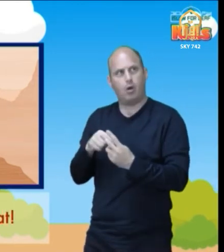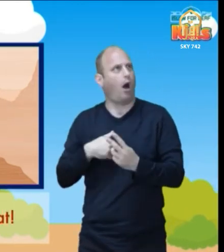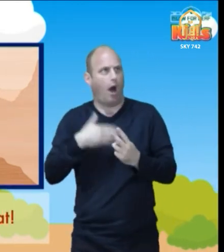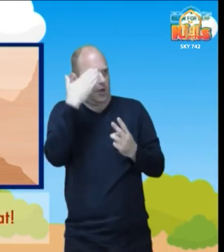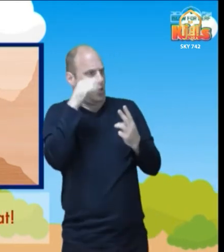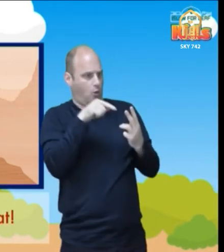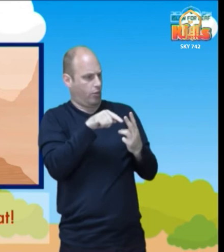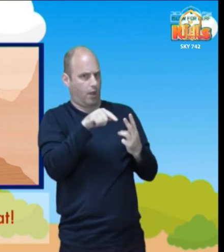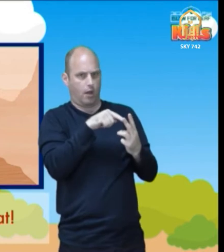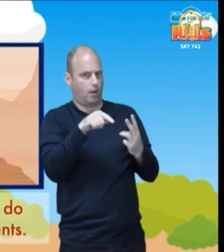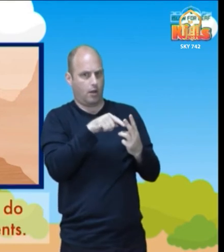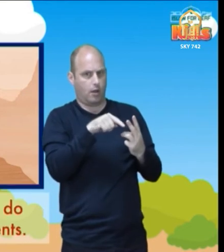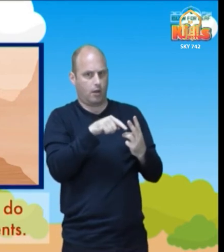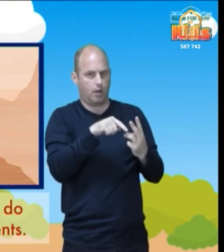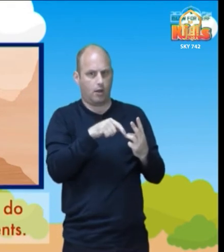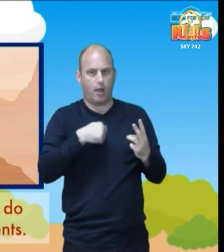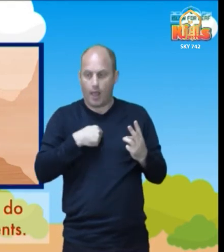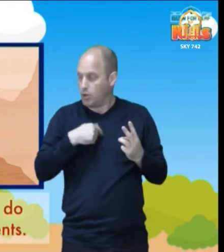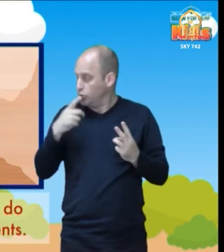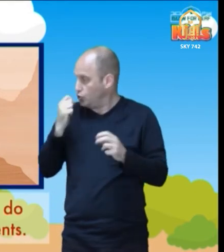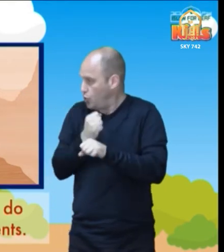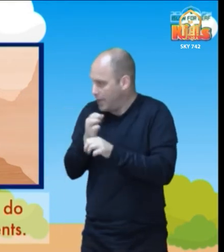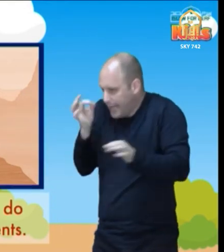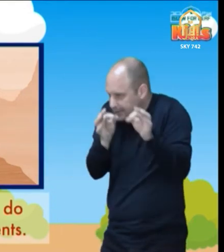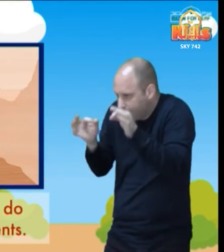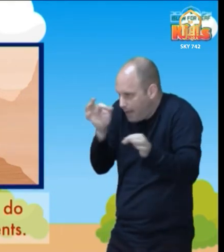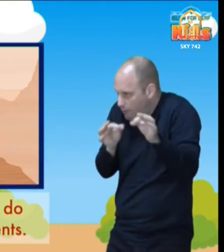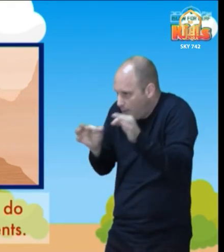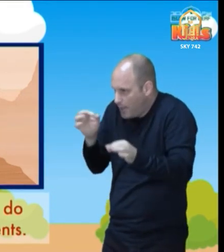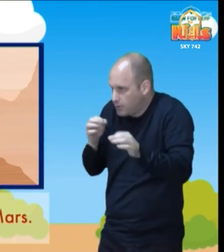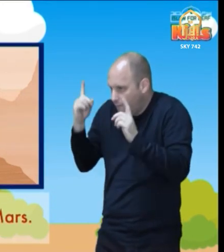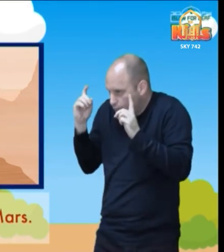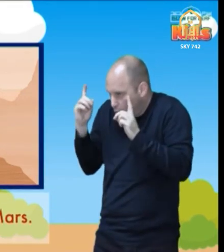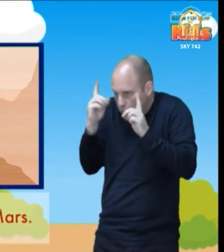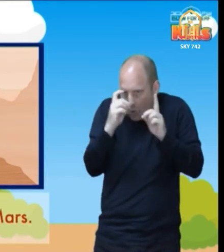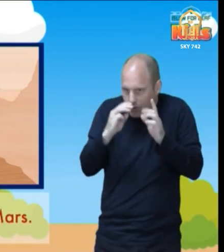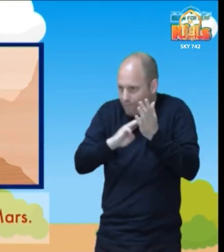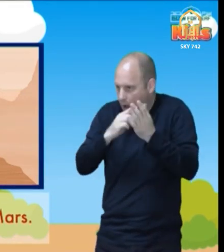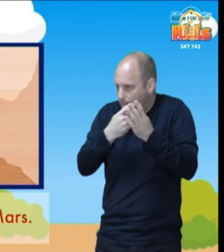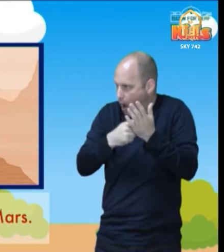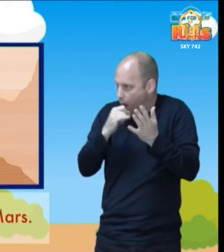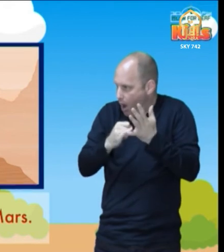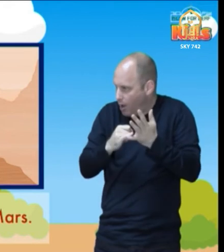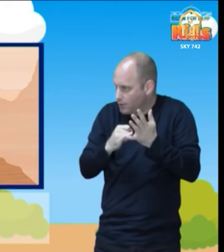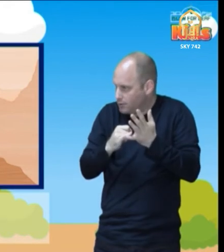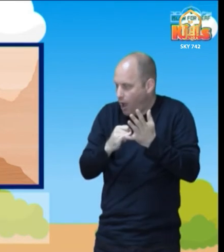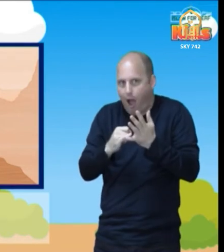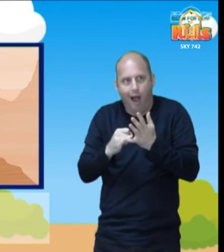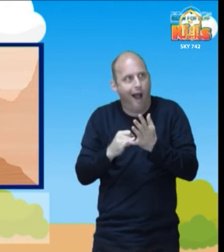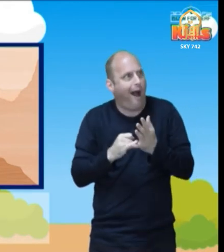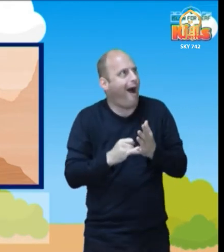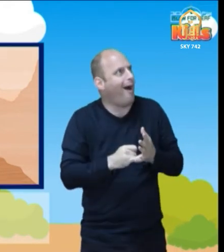Oh, I didn't know that. Yeah, they're there to do some science experiments and to take photos of Mars.